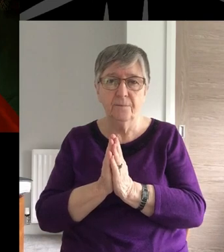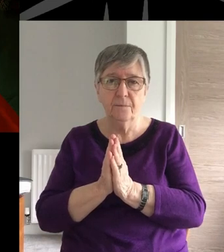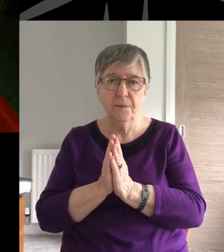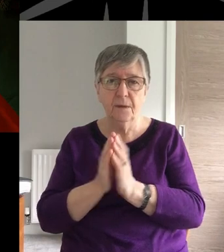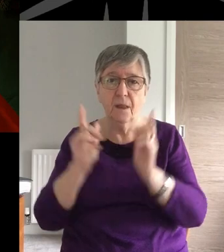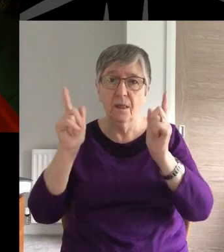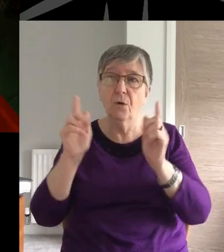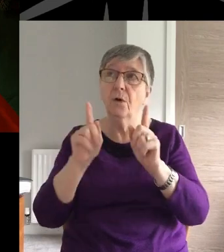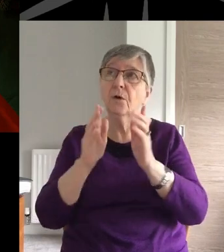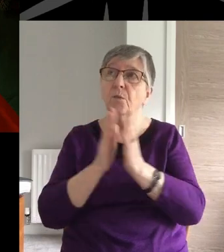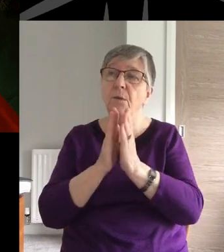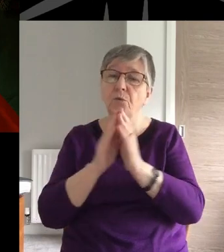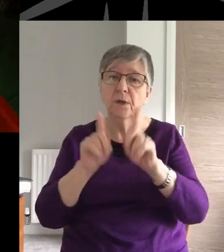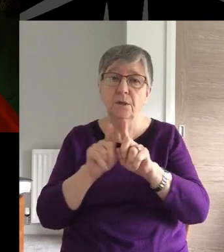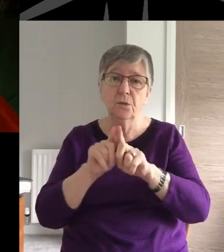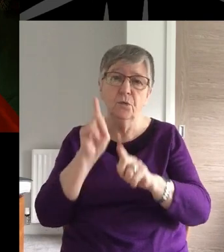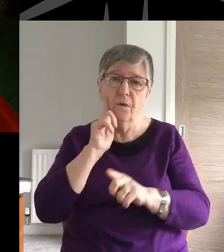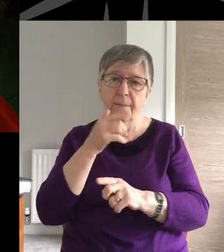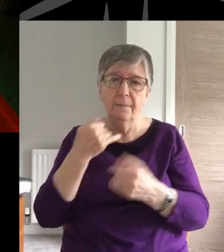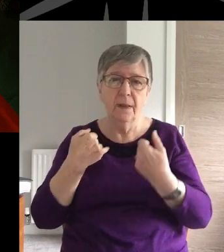Lord, we pray too for those who are ill,